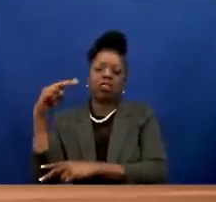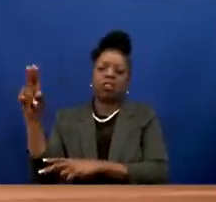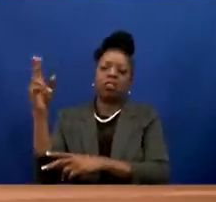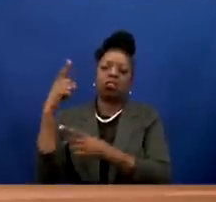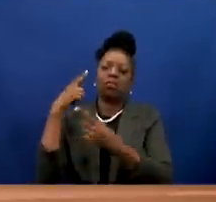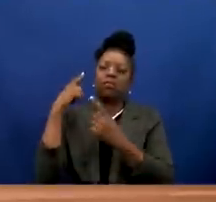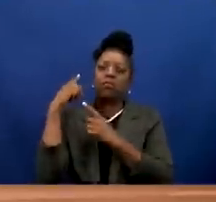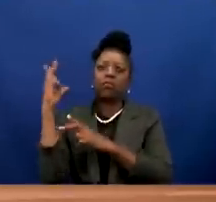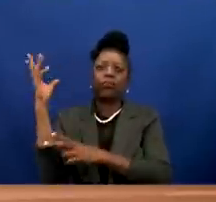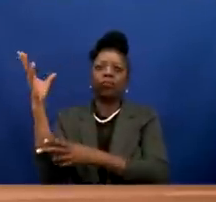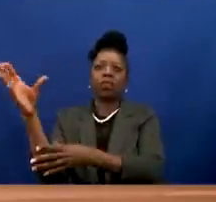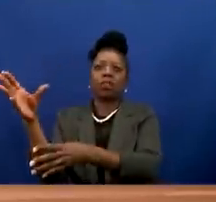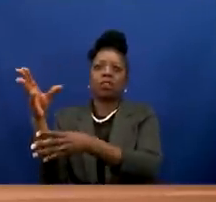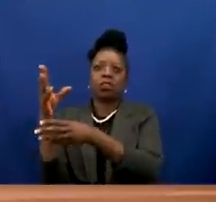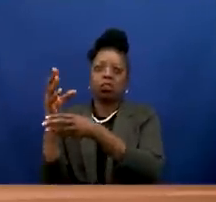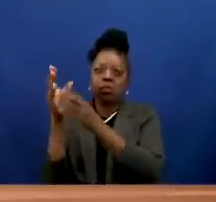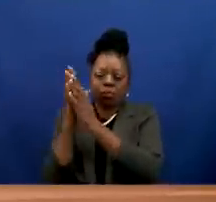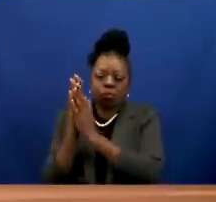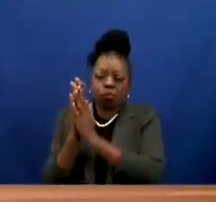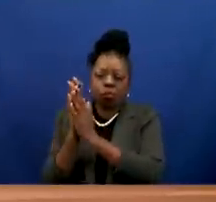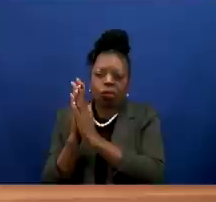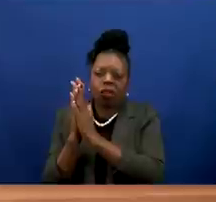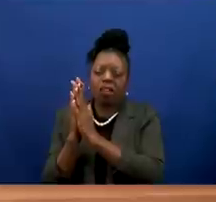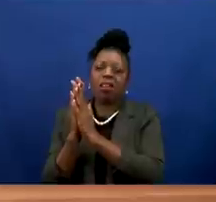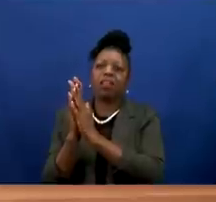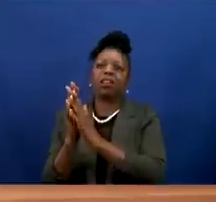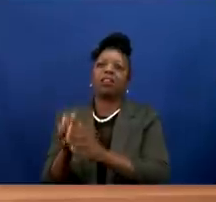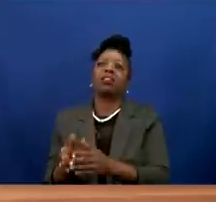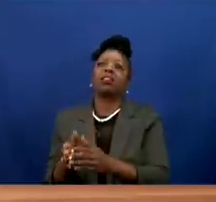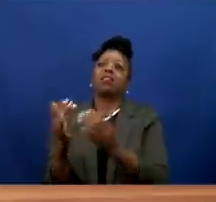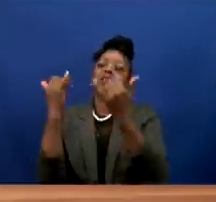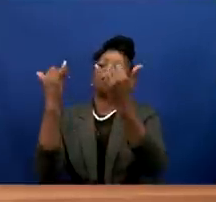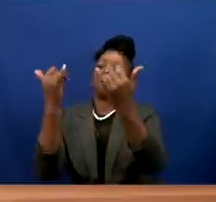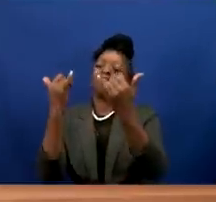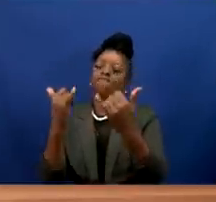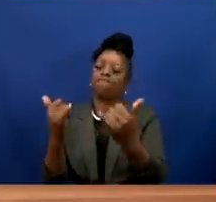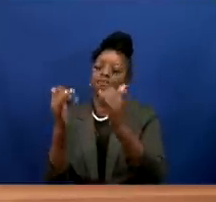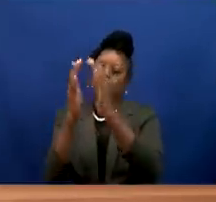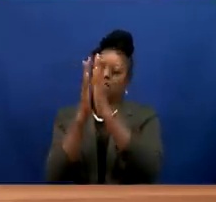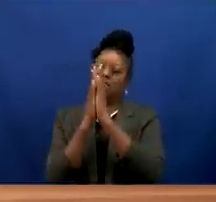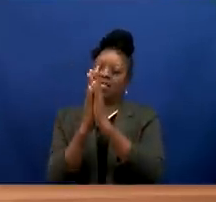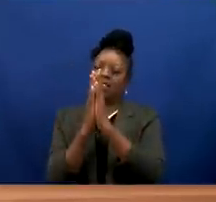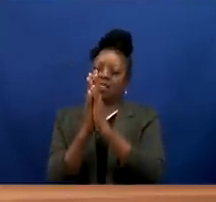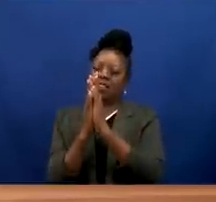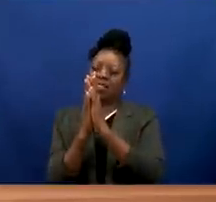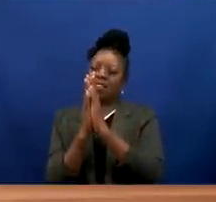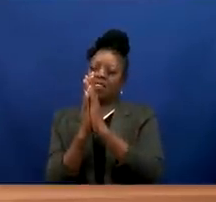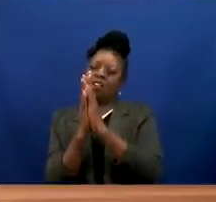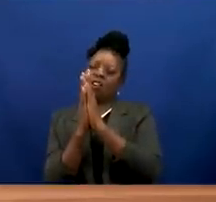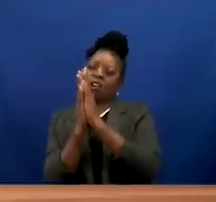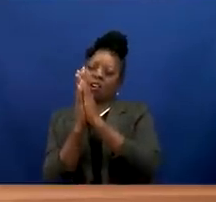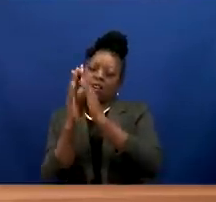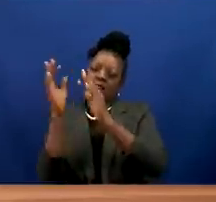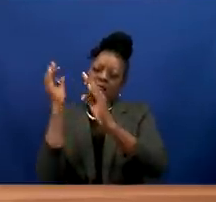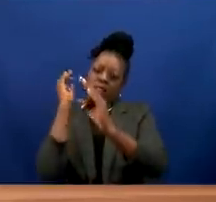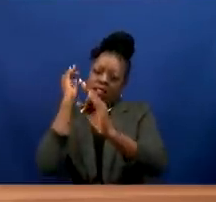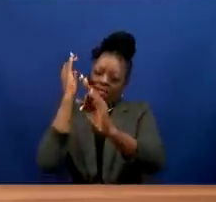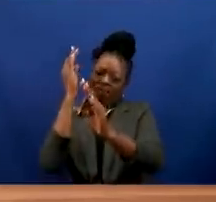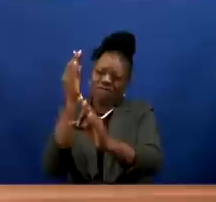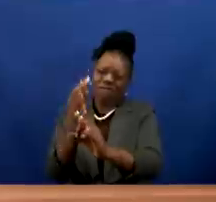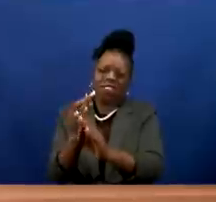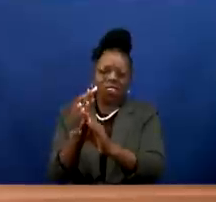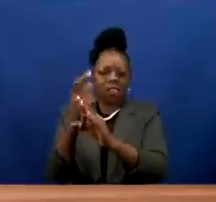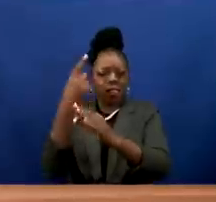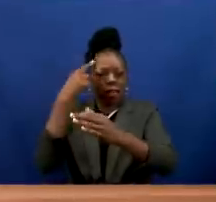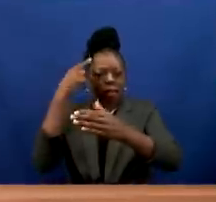that we pray in this place. So we pray our prayers in faith, believing that if we